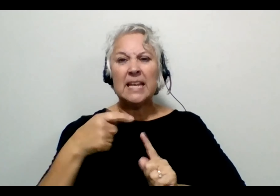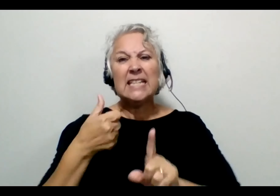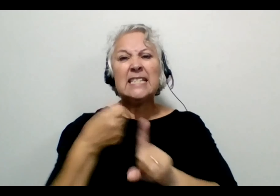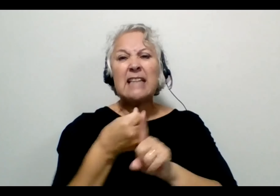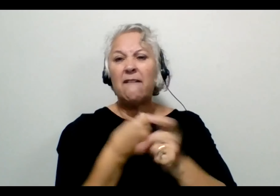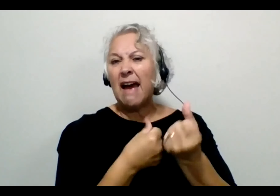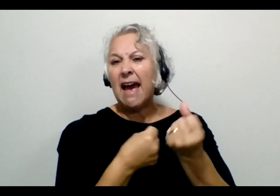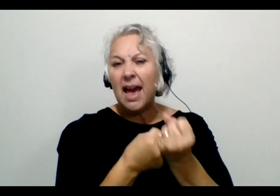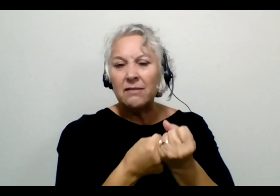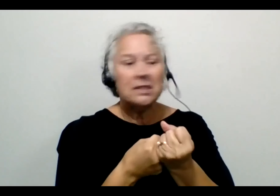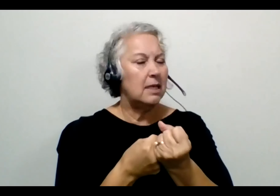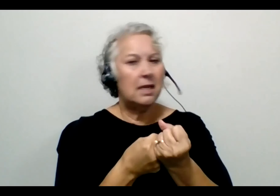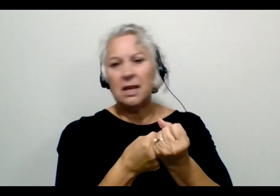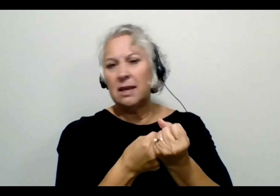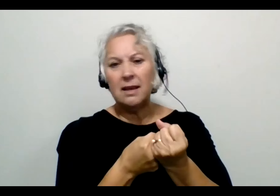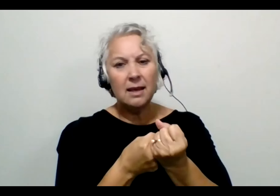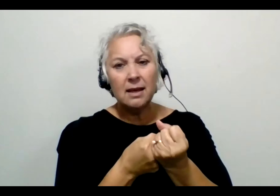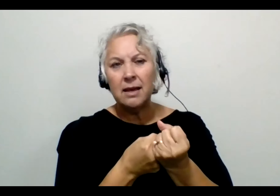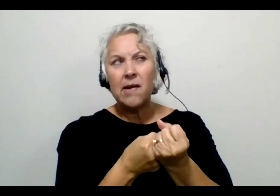self-advocacy or